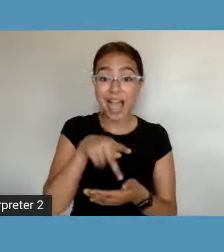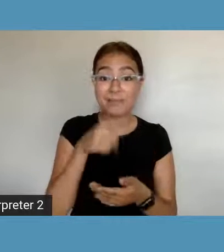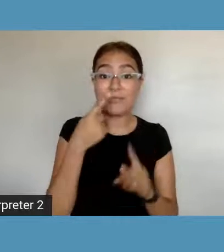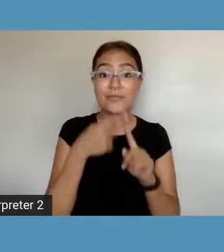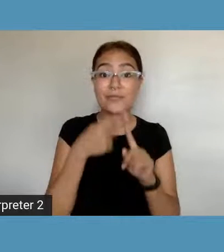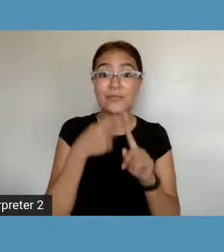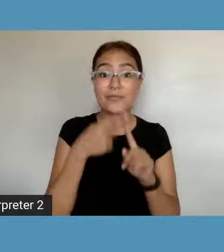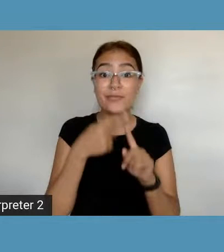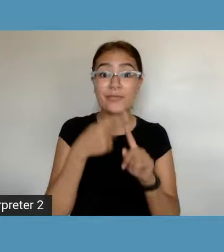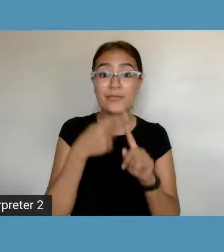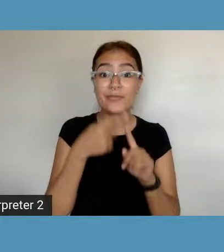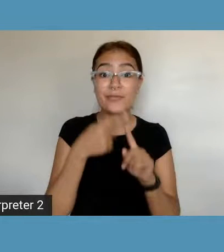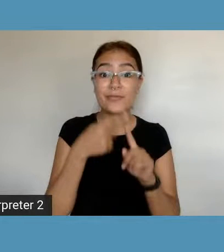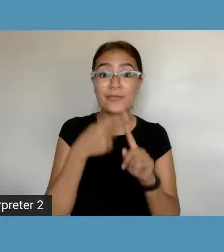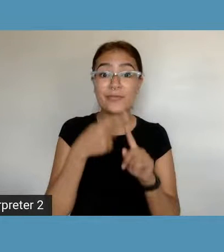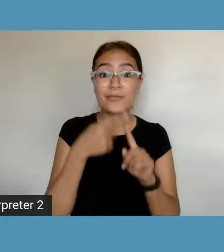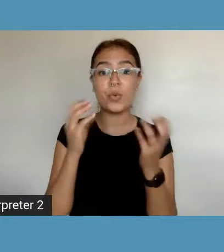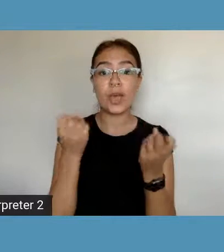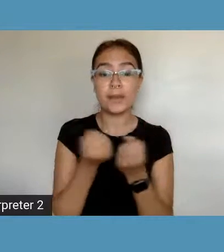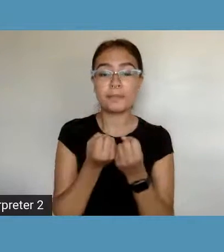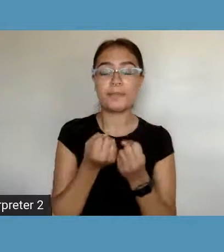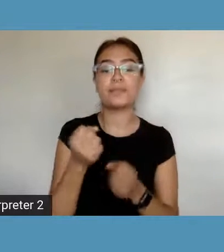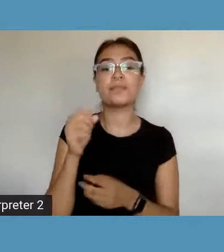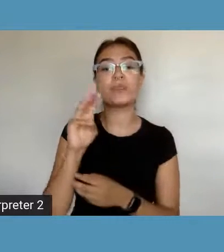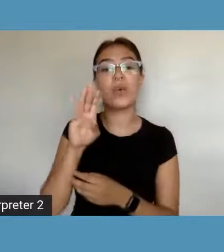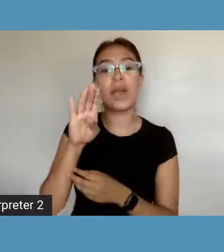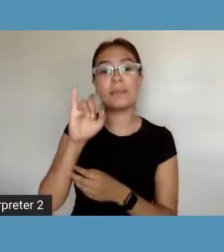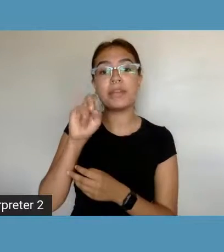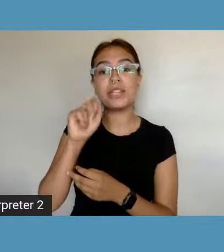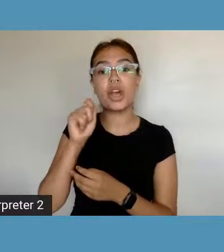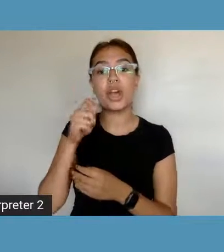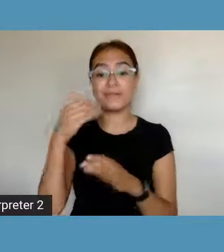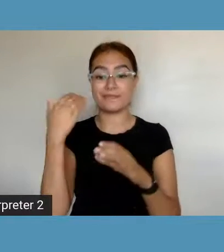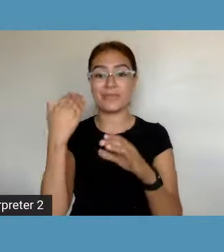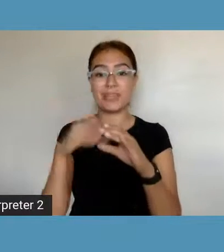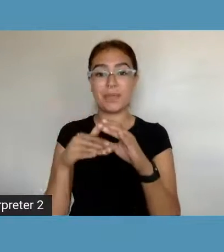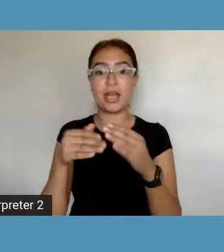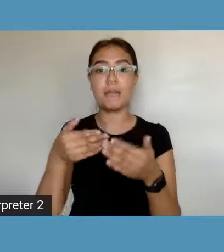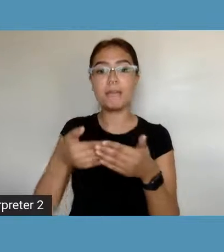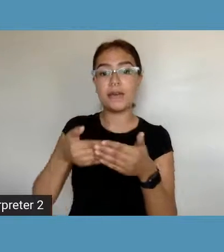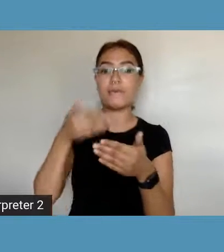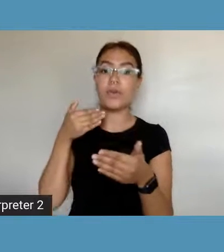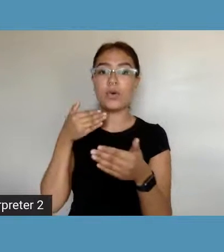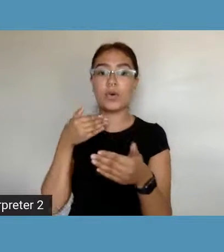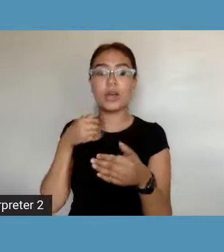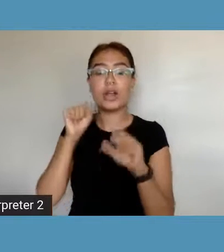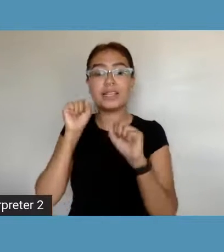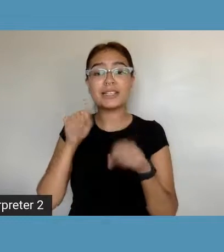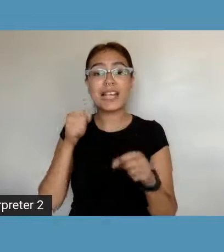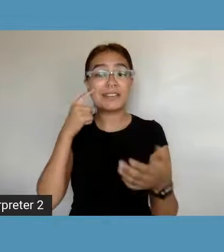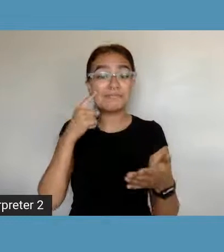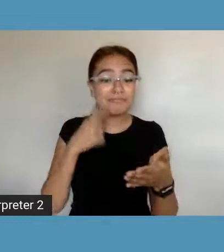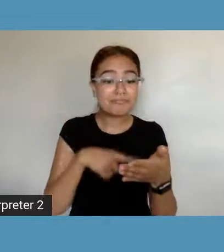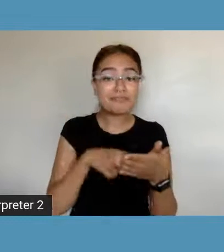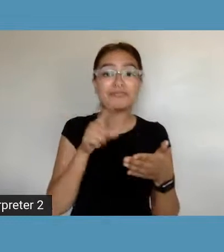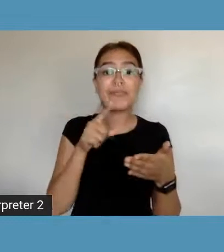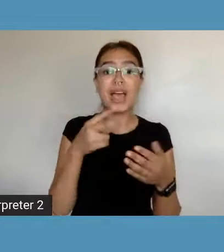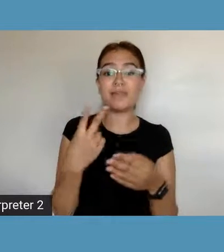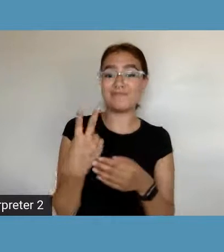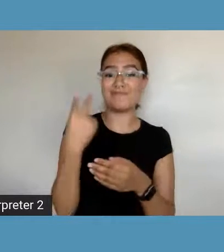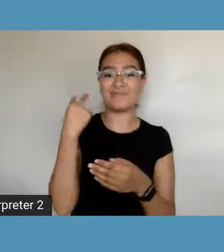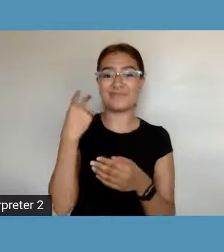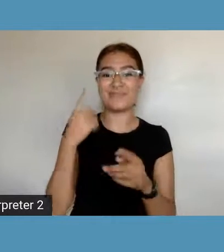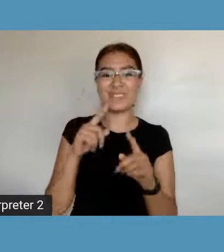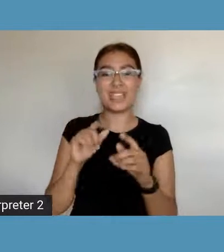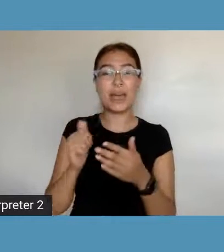and the toolkit will be emailed to you ahead of time. And you can always review past webinars on our website as well through